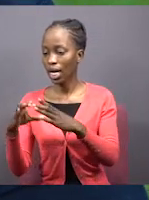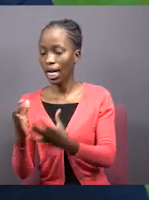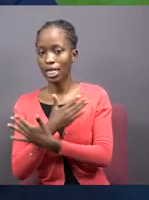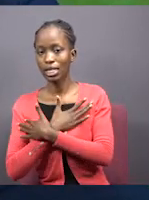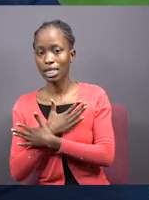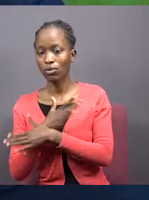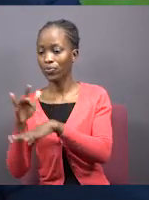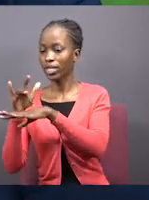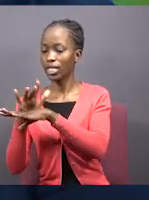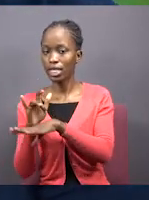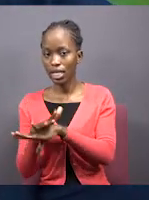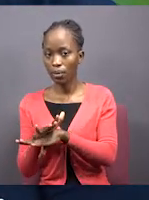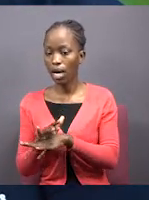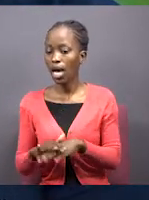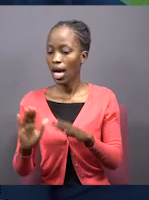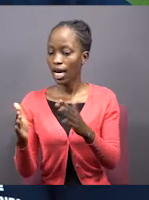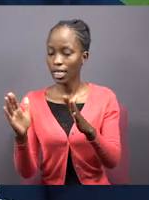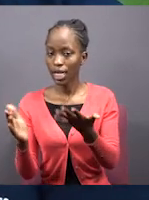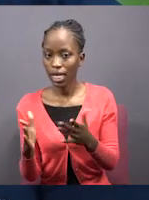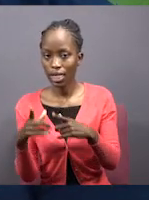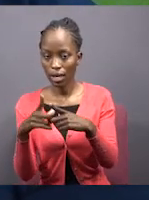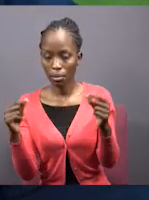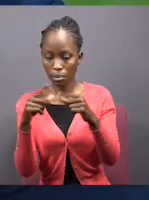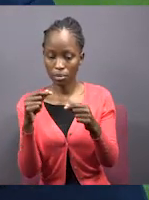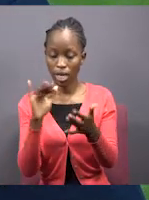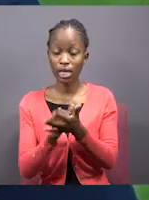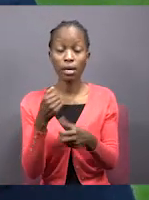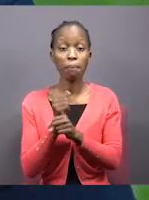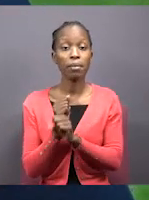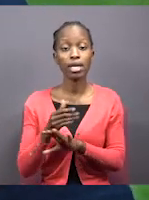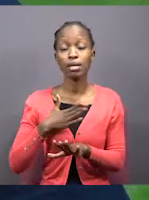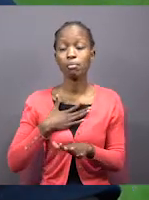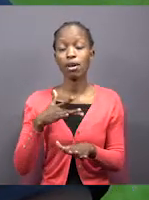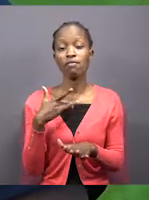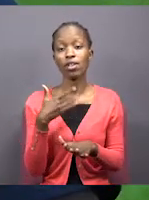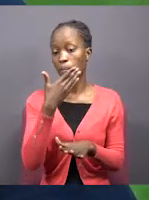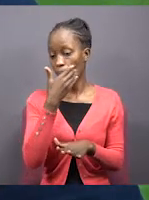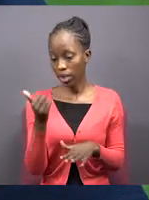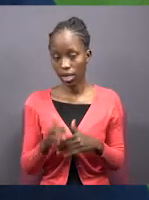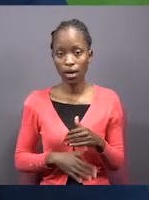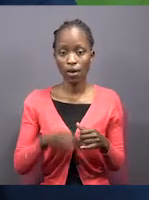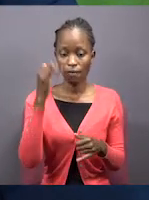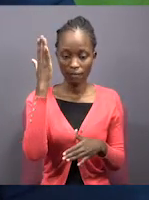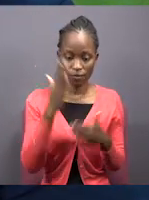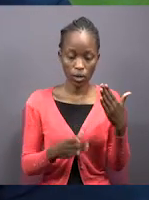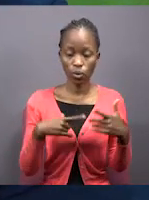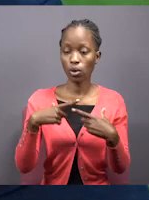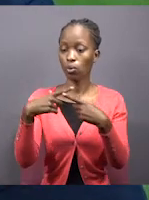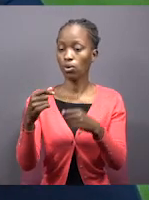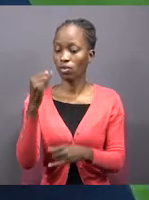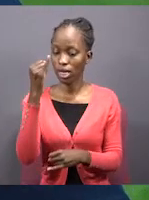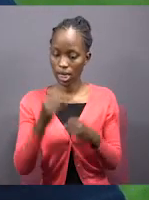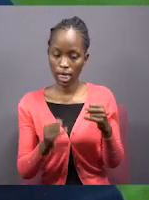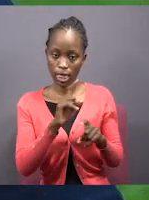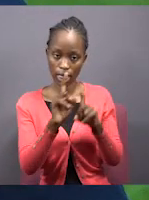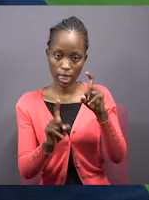feel better. Finally, we went for the final tests. We were tested again, but this time I was not shy.